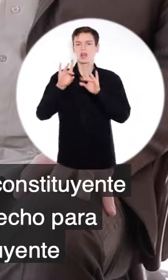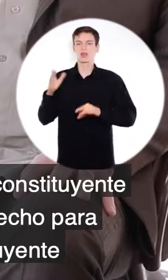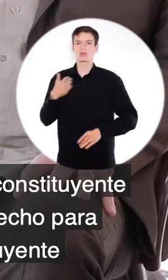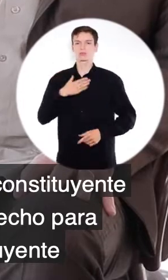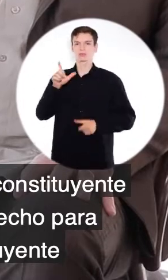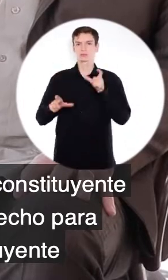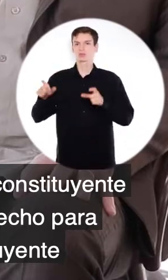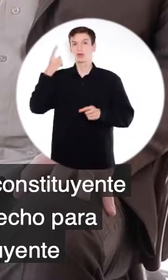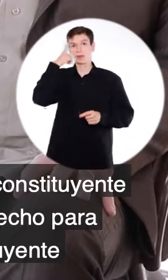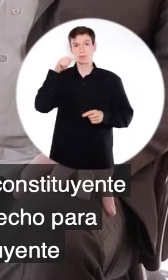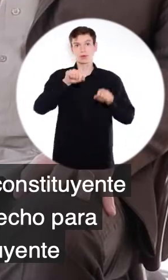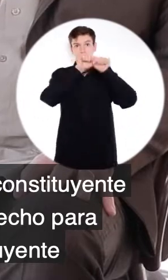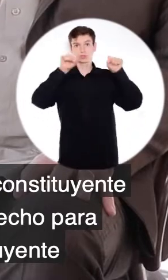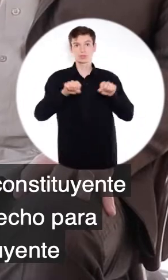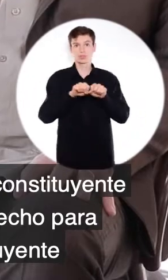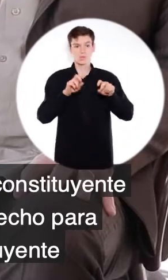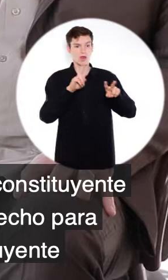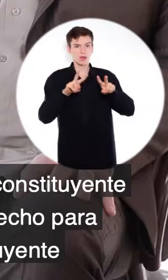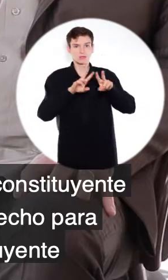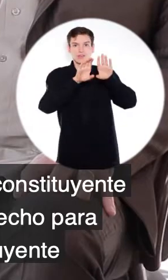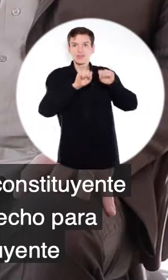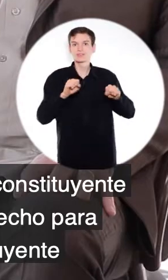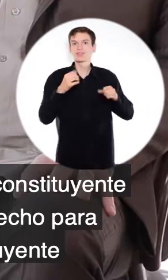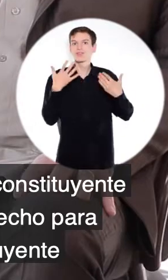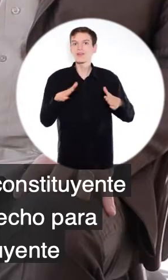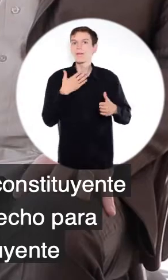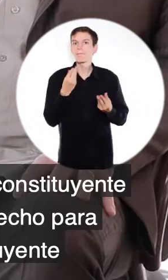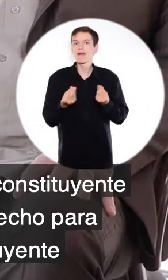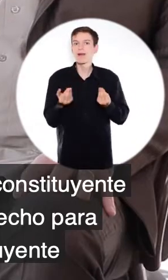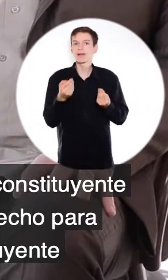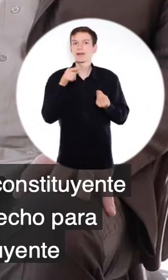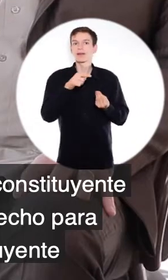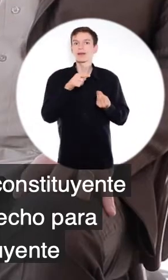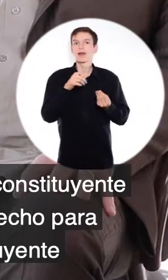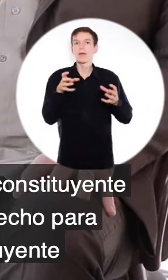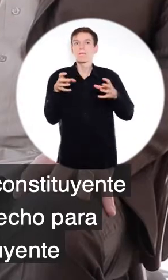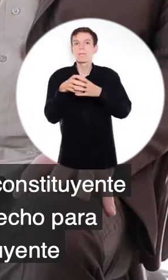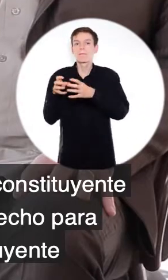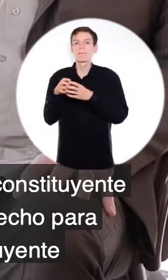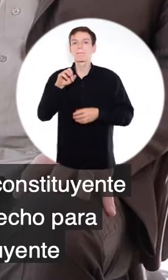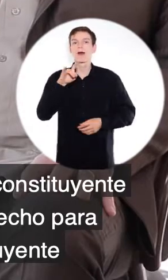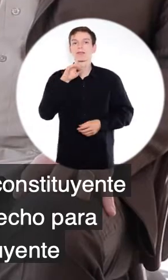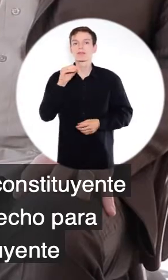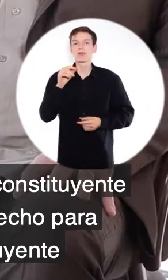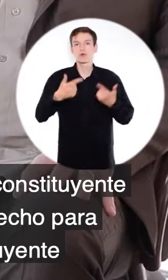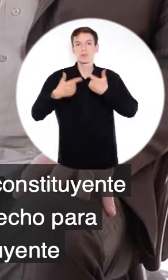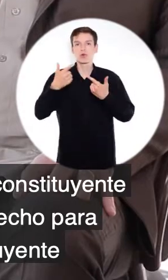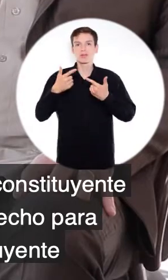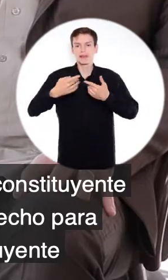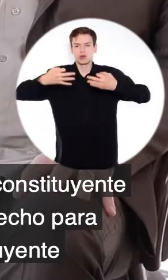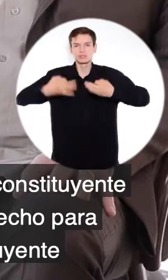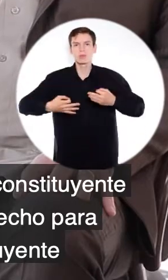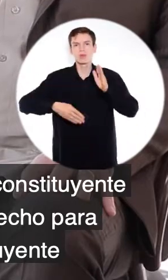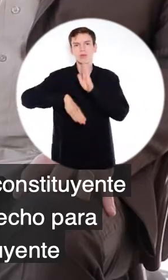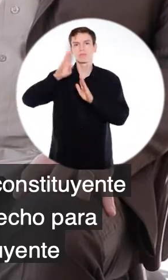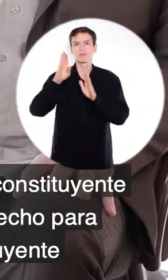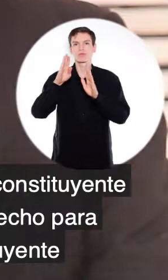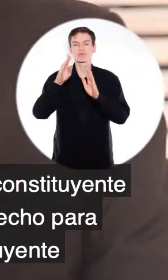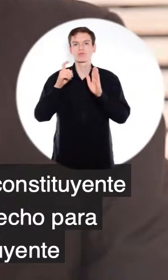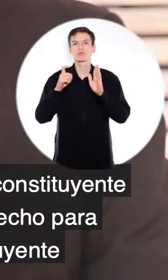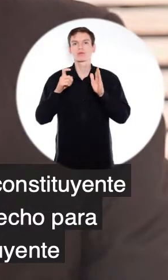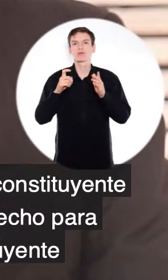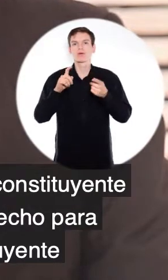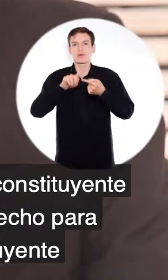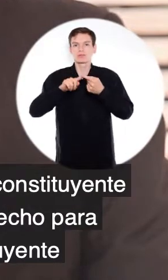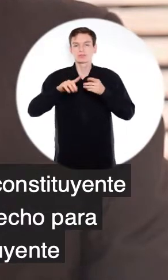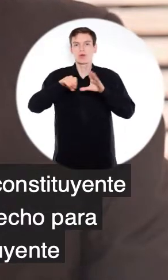But the proportional system, electoral system we have, it's geared to allow political parties to have